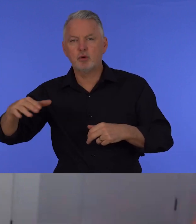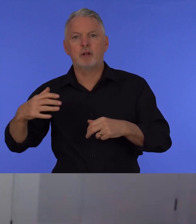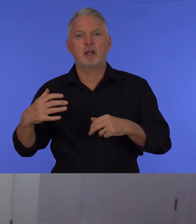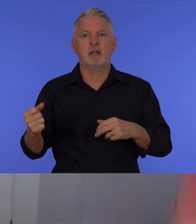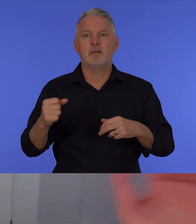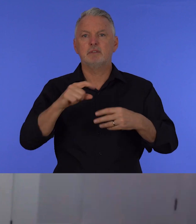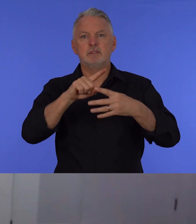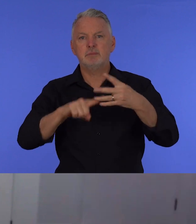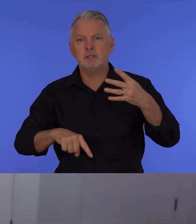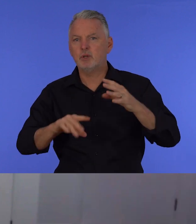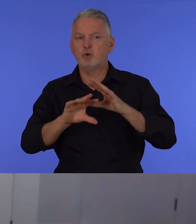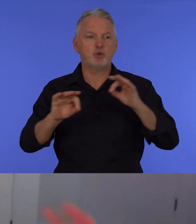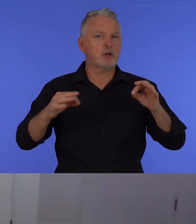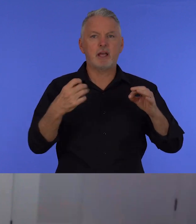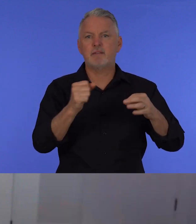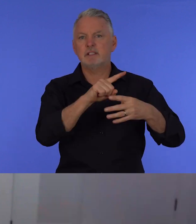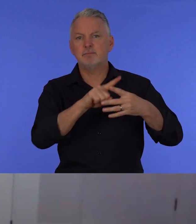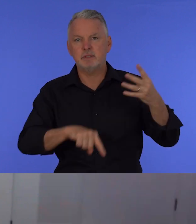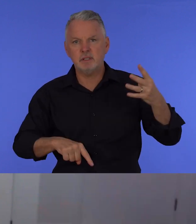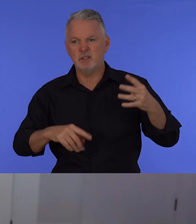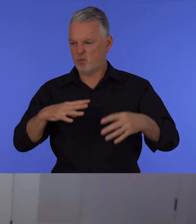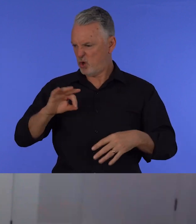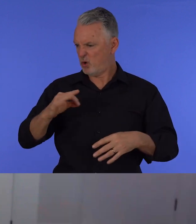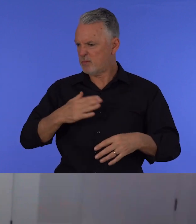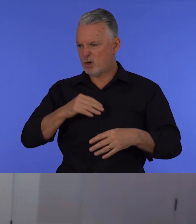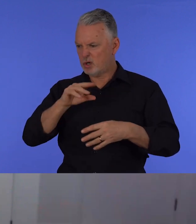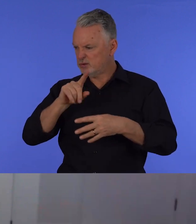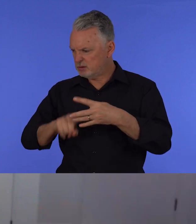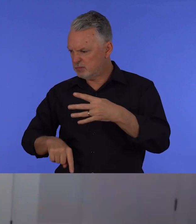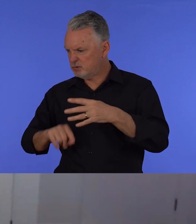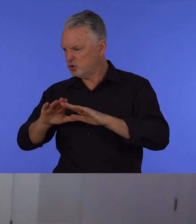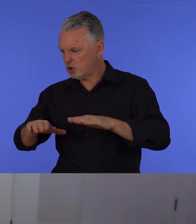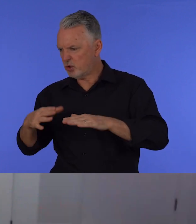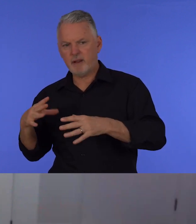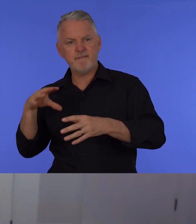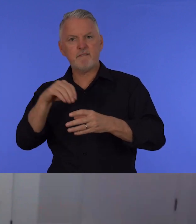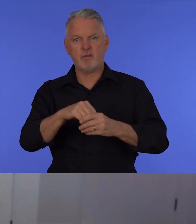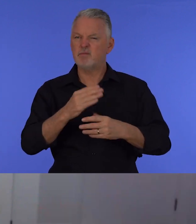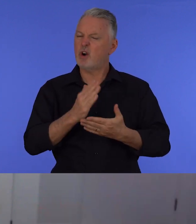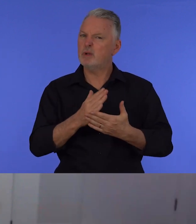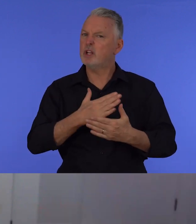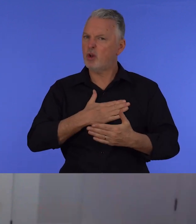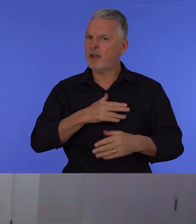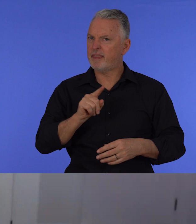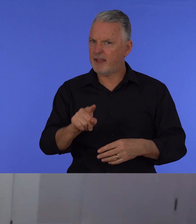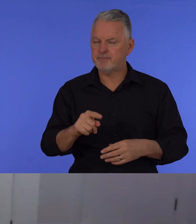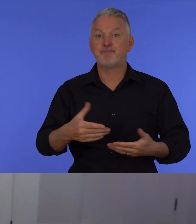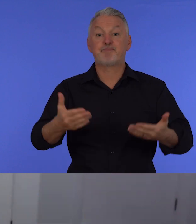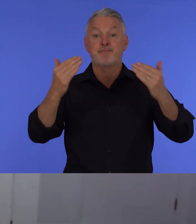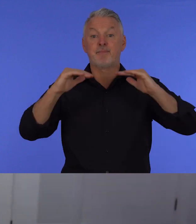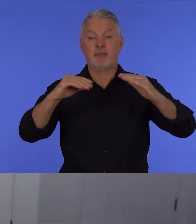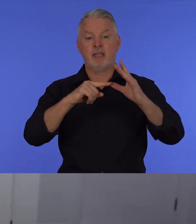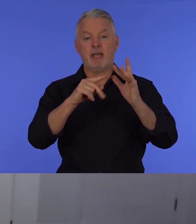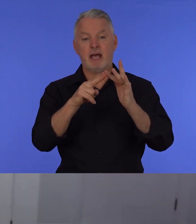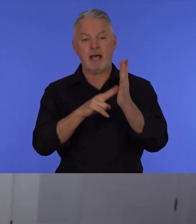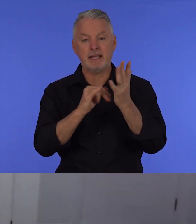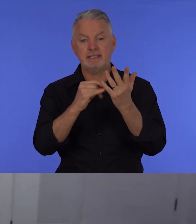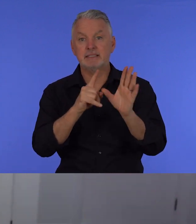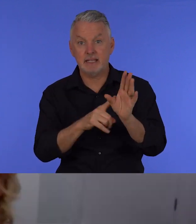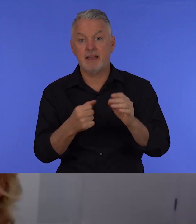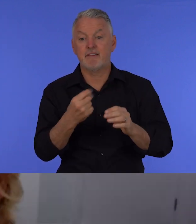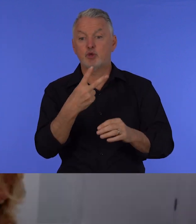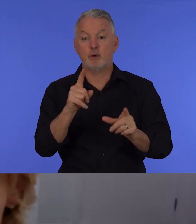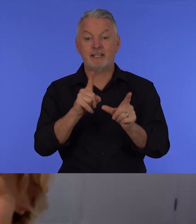my child that doesn't have a disability is going to do this, this, and this, and have access to the community, why can't my child with disability do that? So it's really